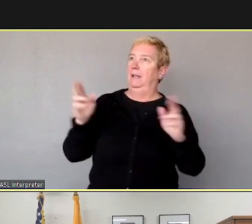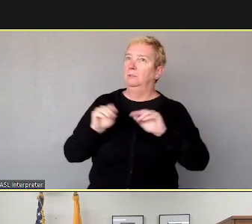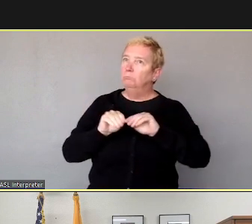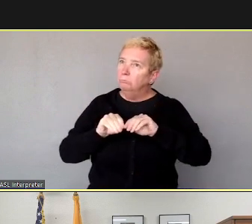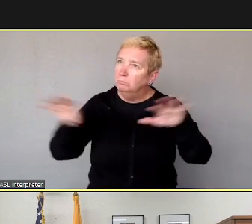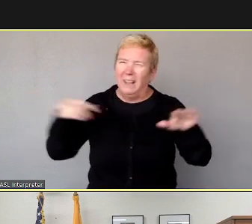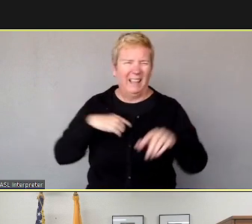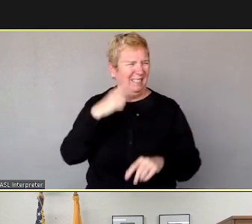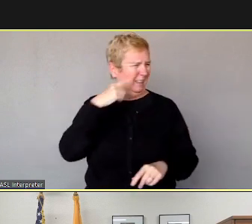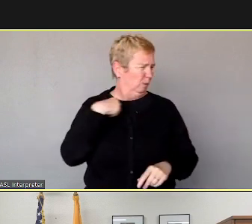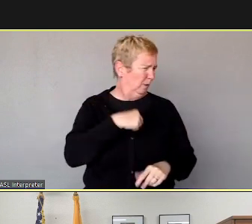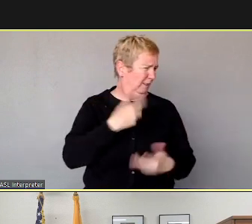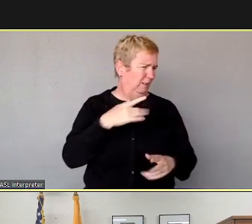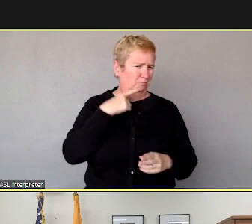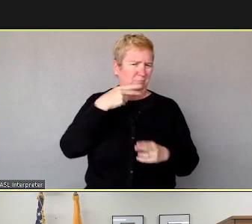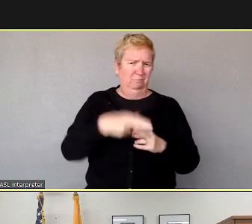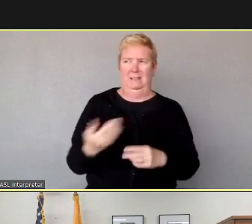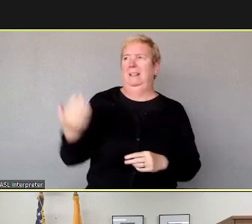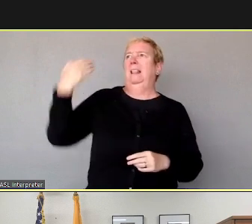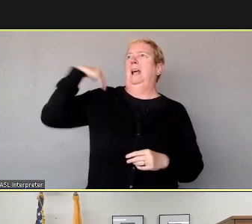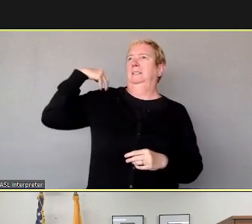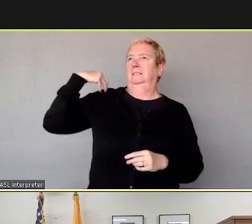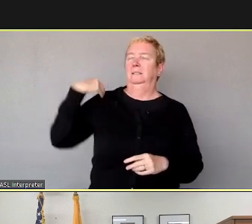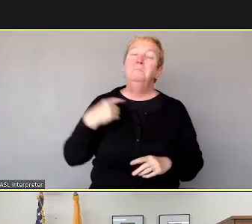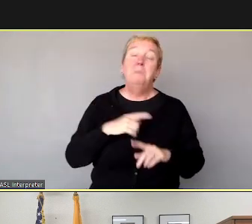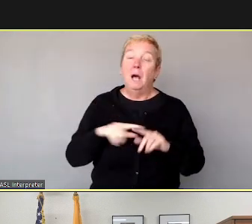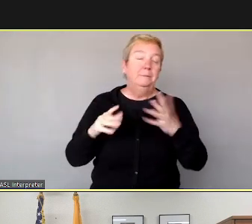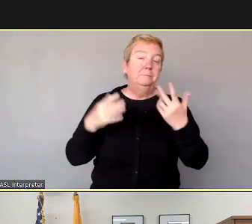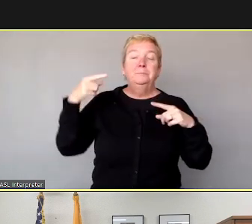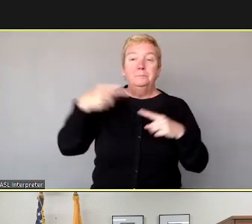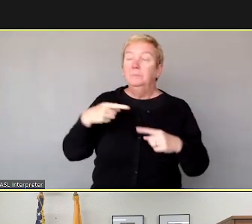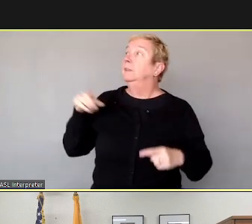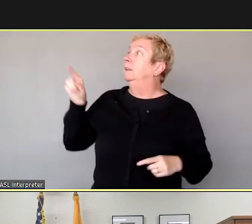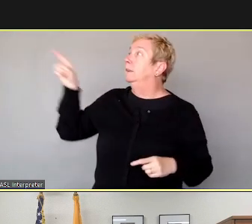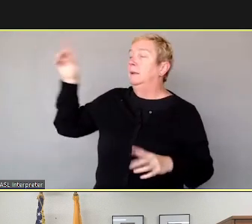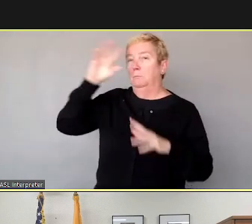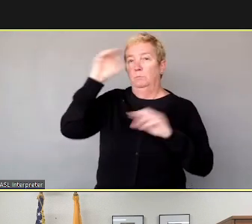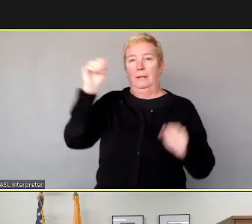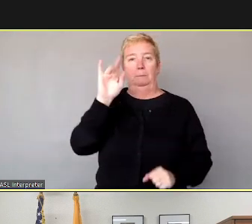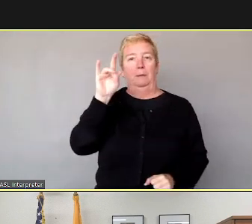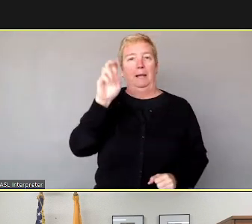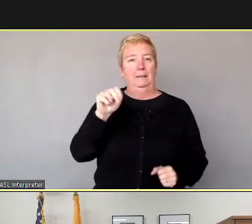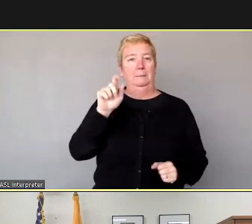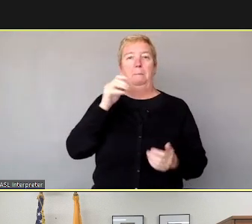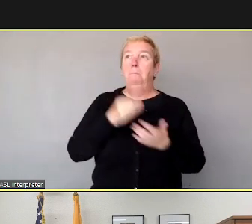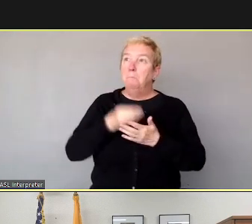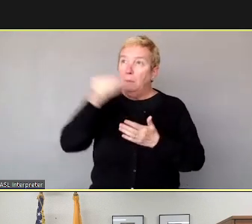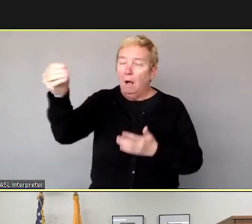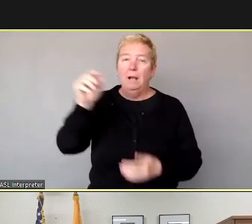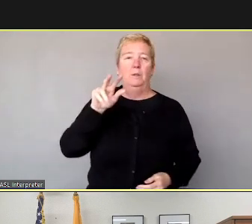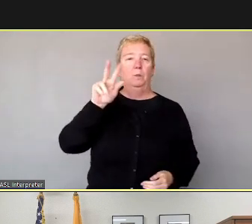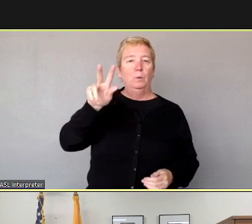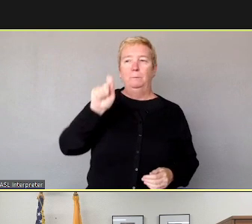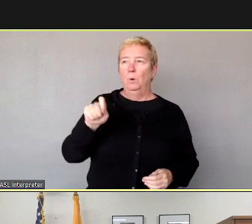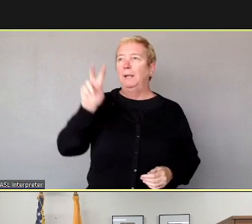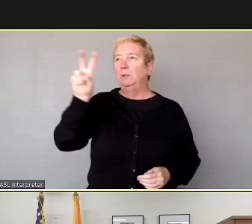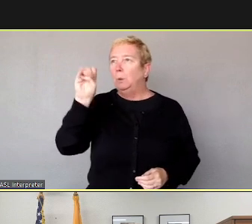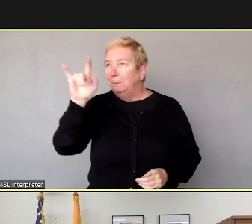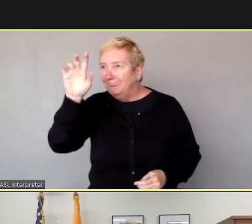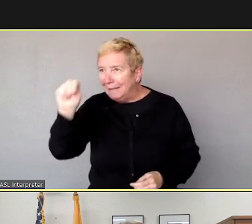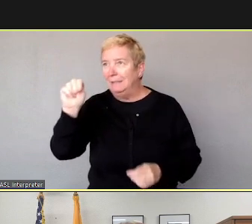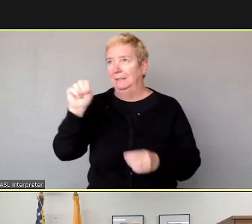our government, President Biden has bought 3.2 million doses. The vaccine is available now. It says will